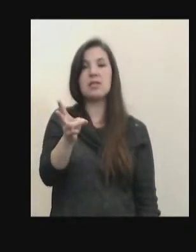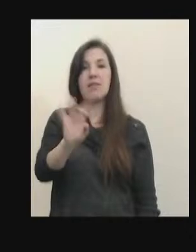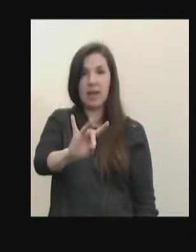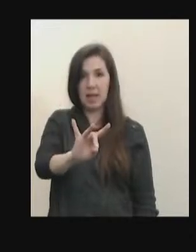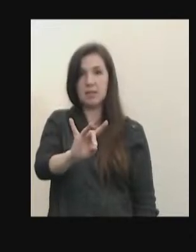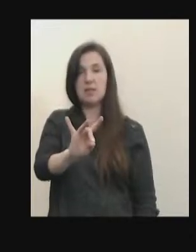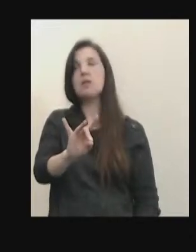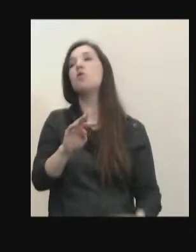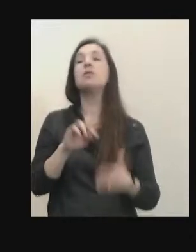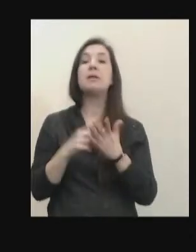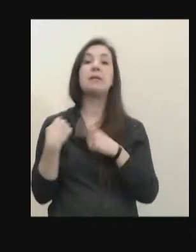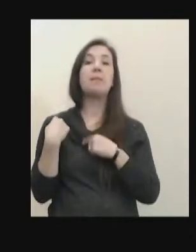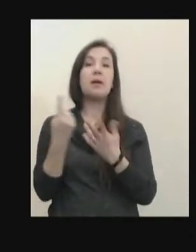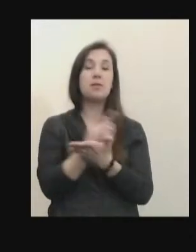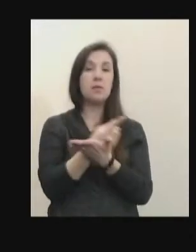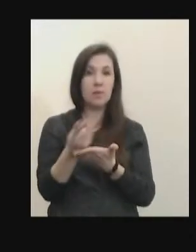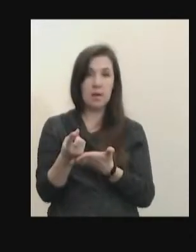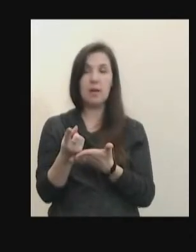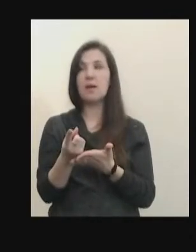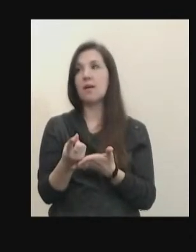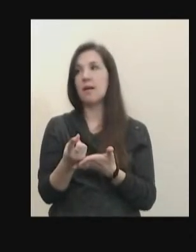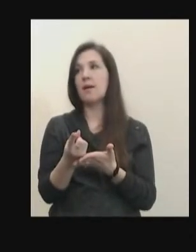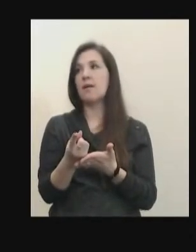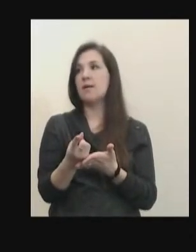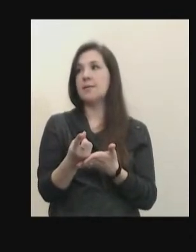had the highest date, the